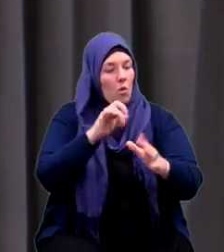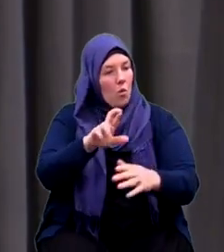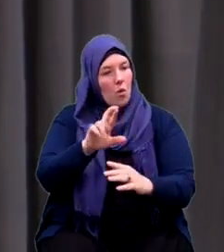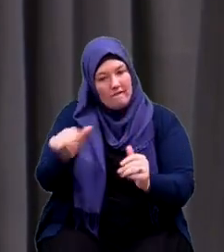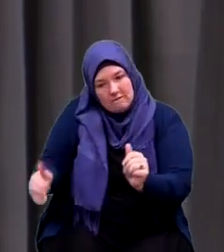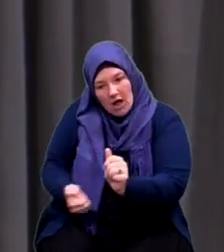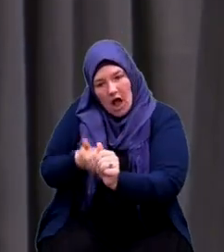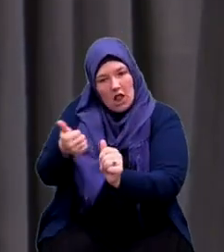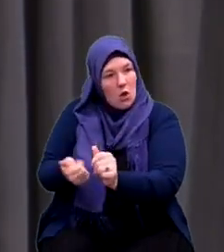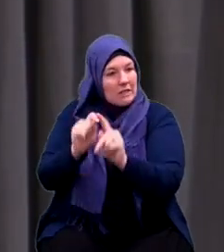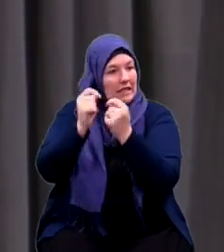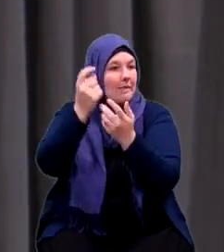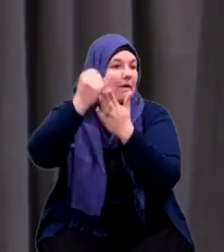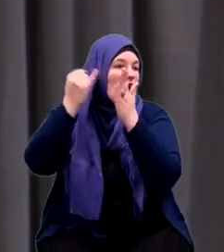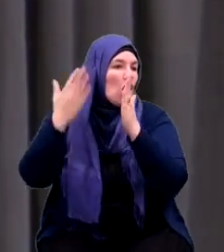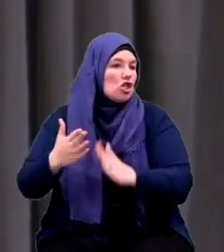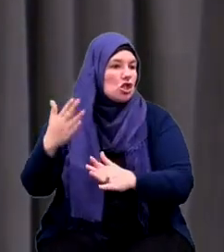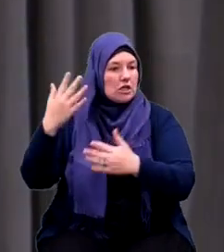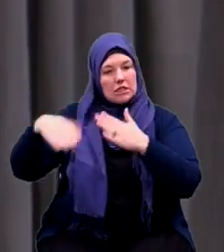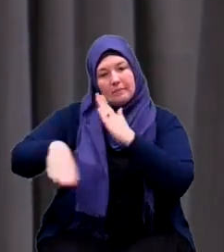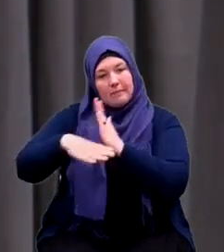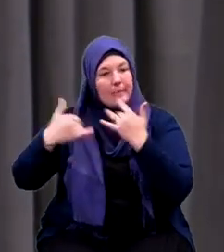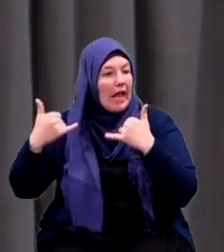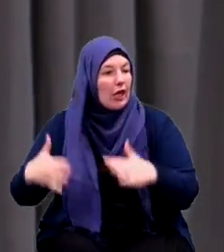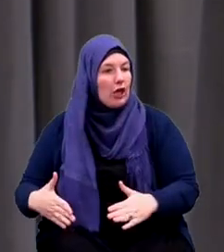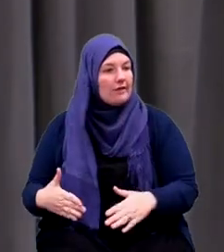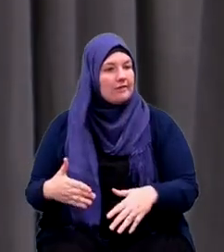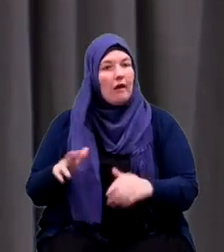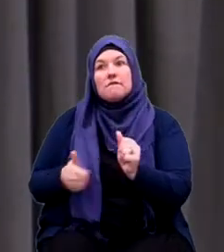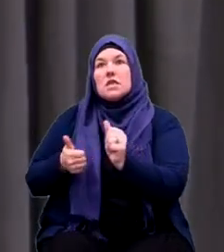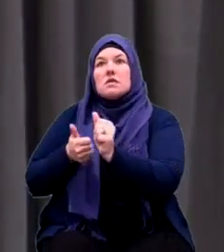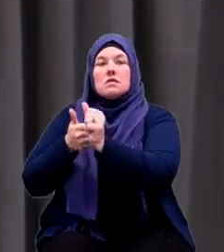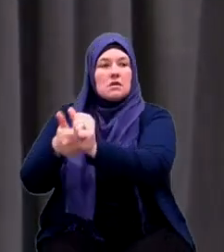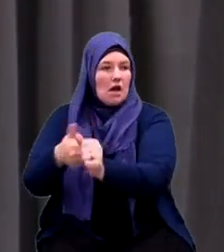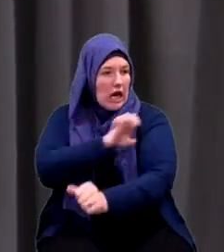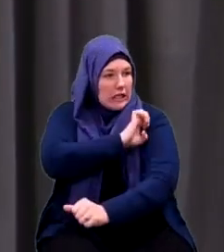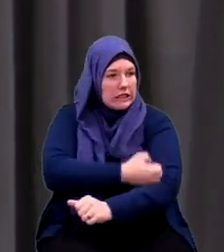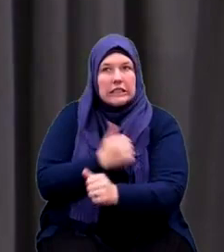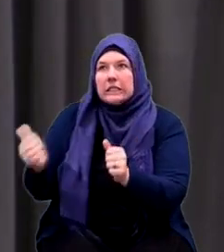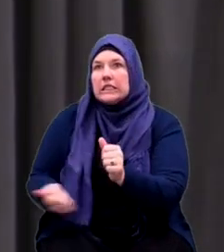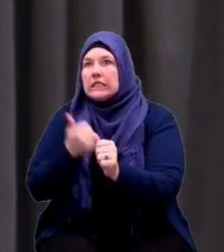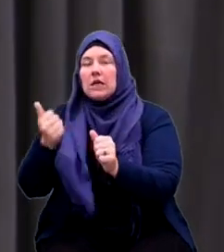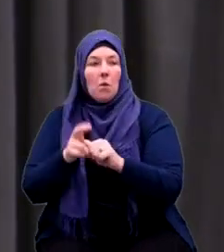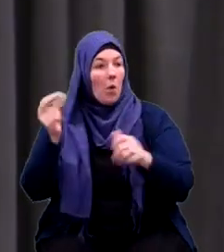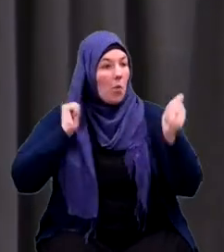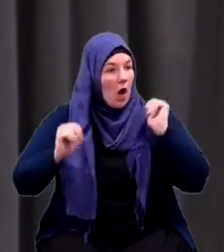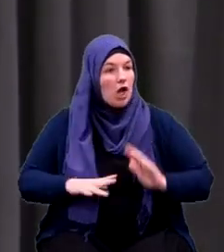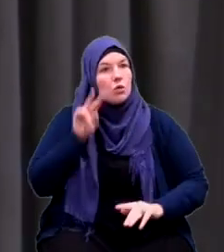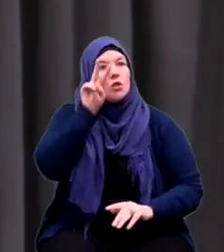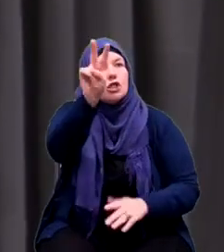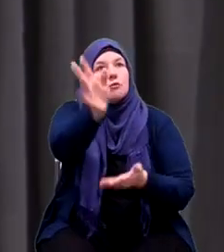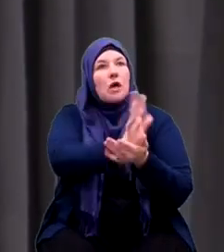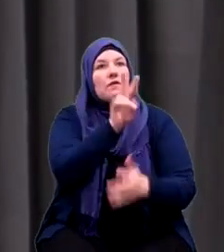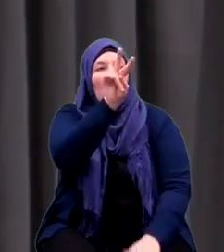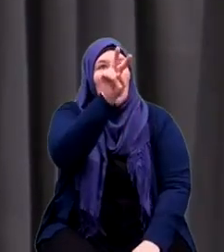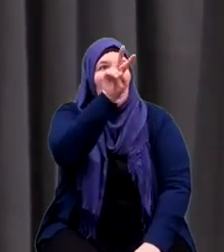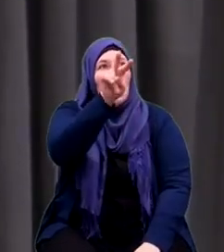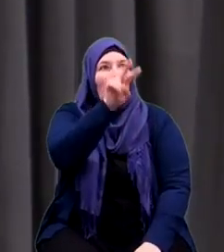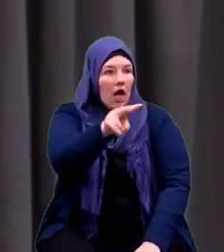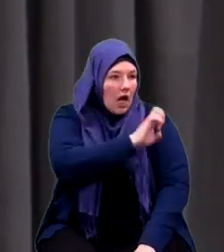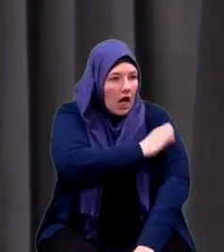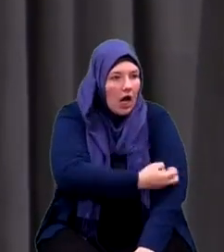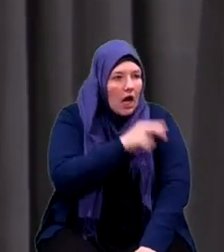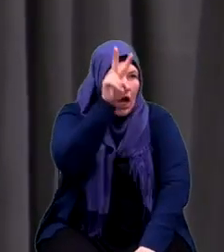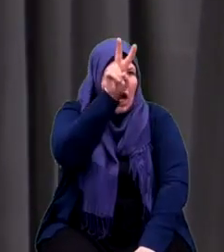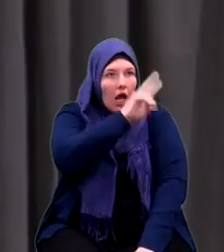of artists or players or those actors and actresses? Is this what life